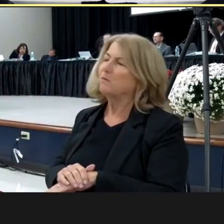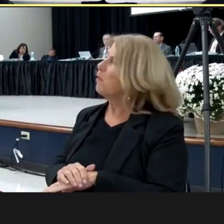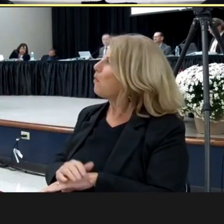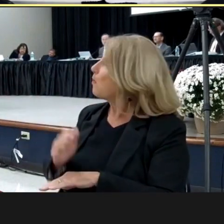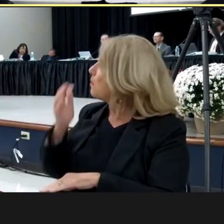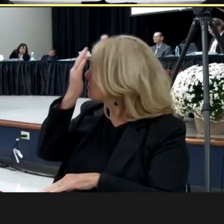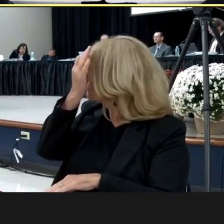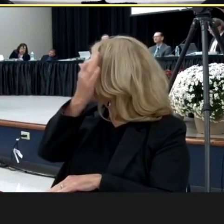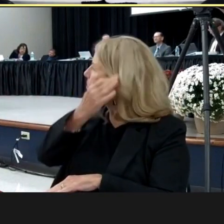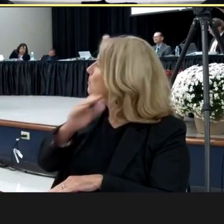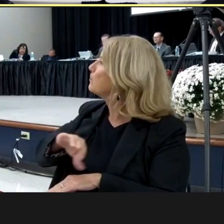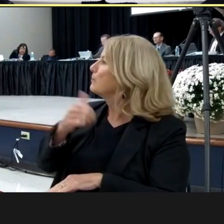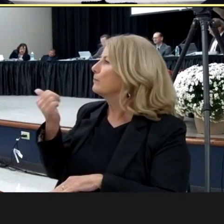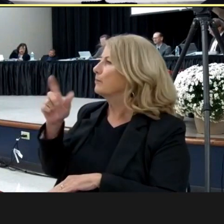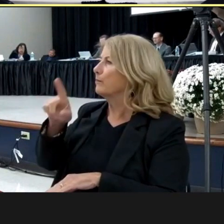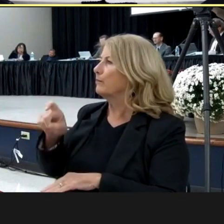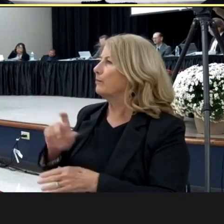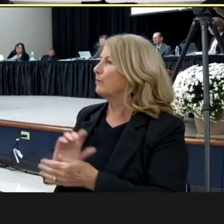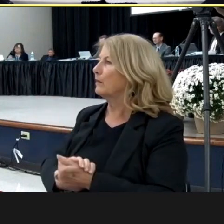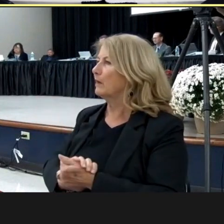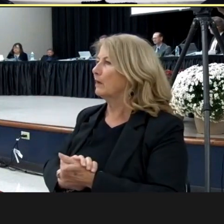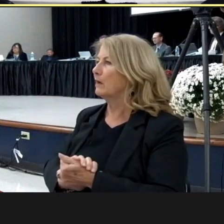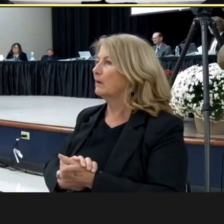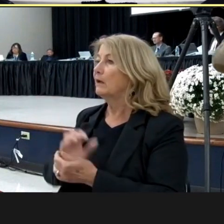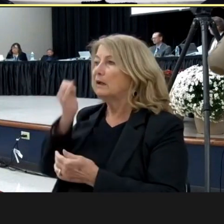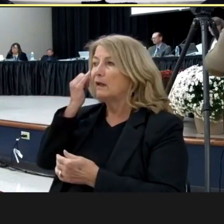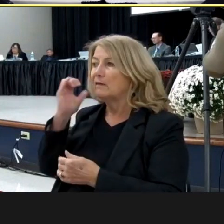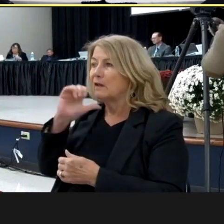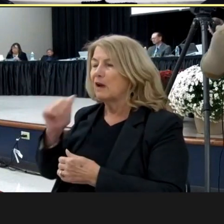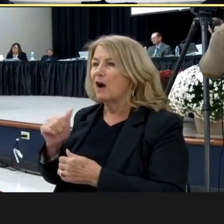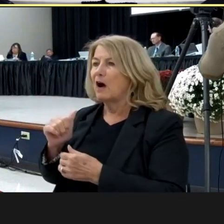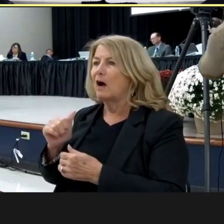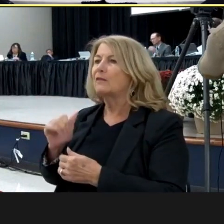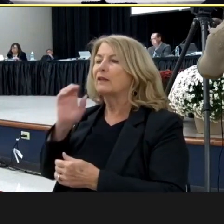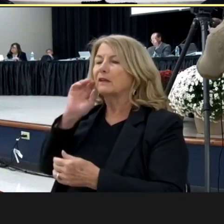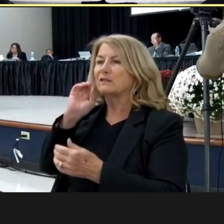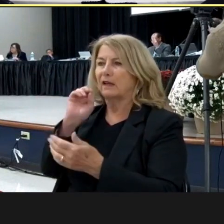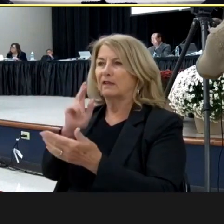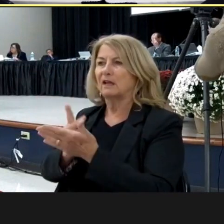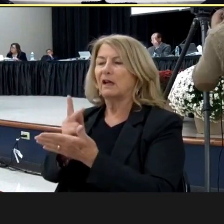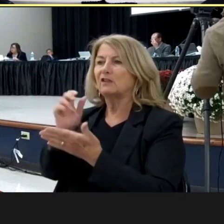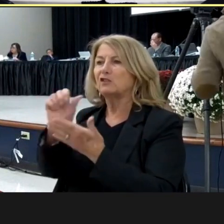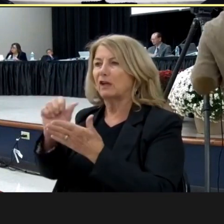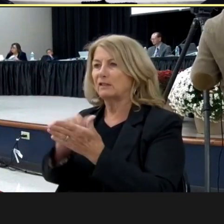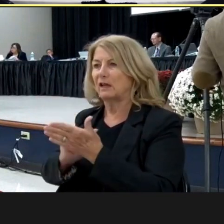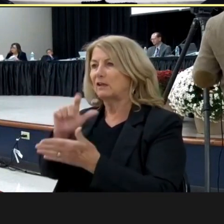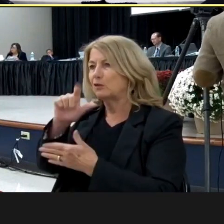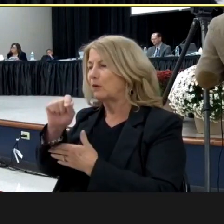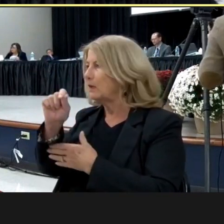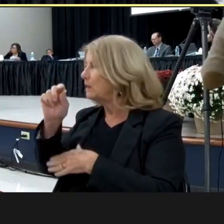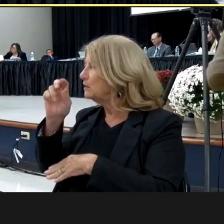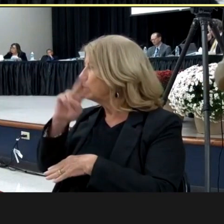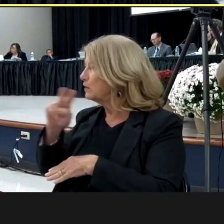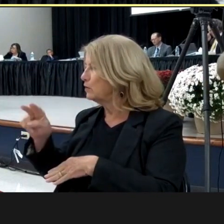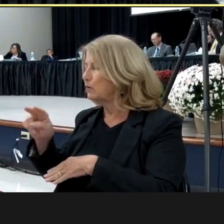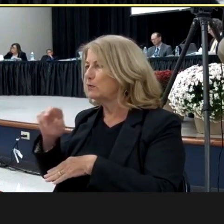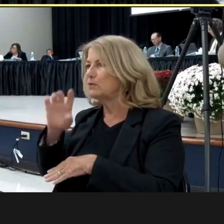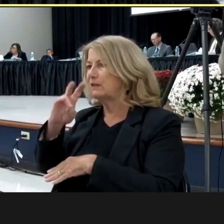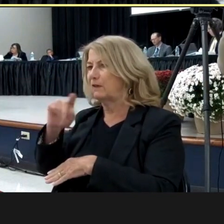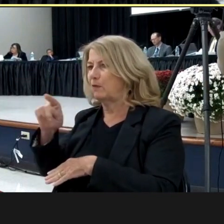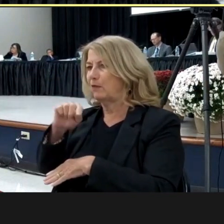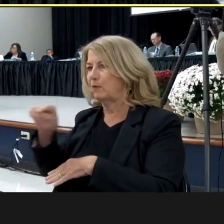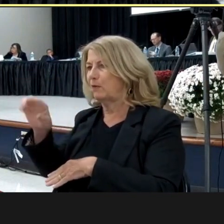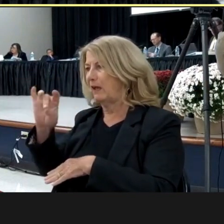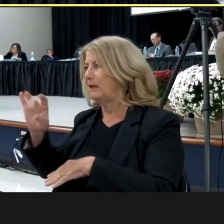Any other questions? Not that the consent agenda includes resolutions 2022-871 through 898, with the